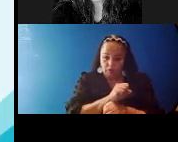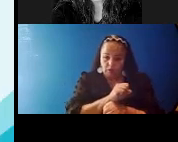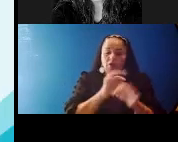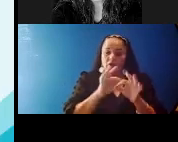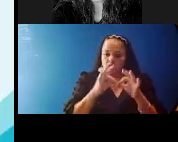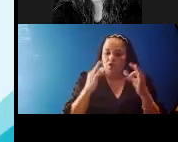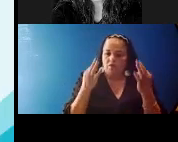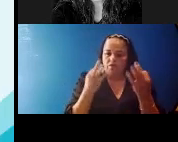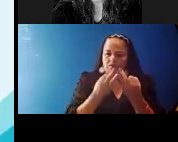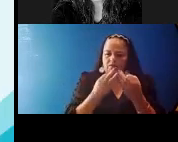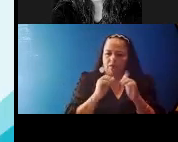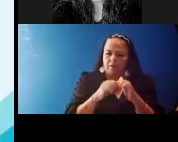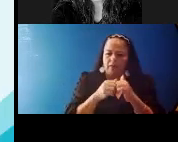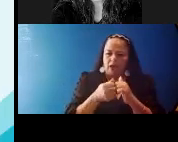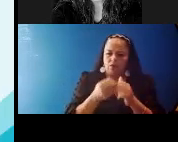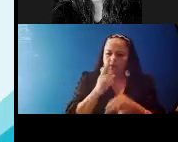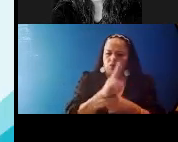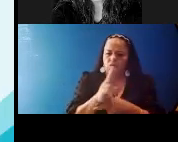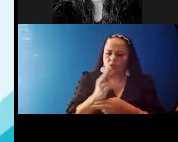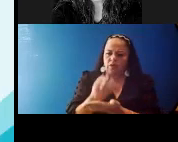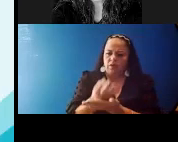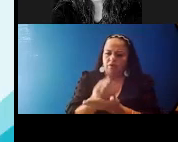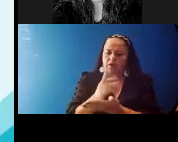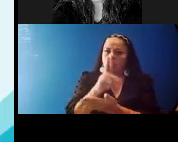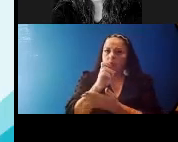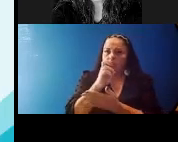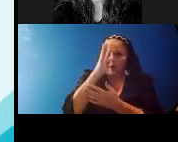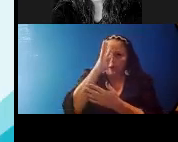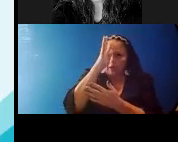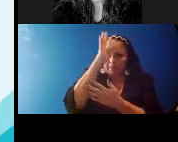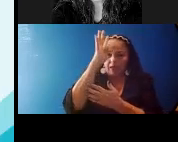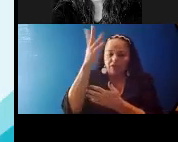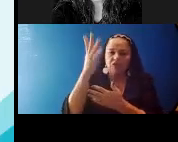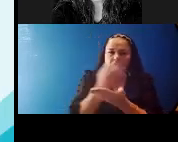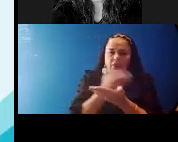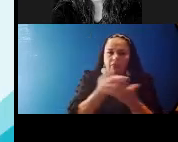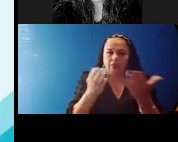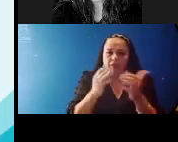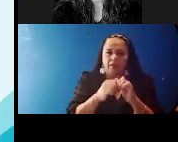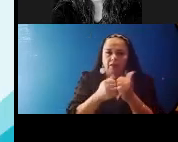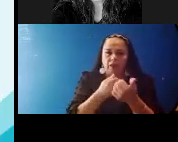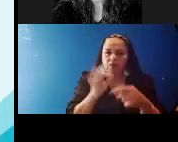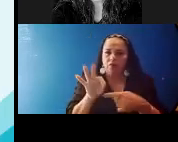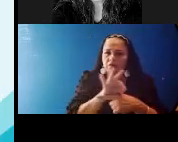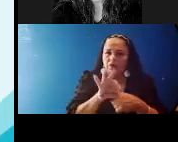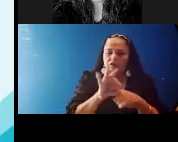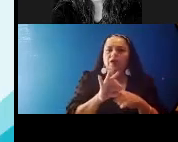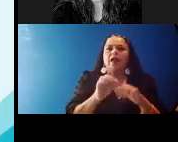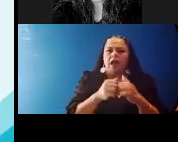you using these funds differently and trying to reimagine systems and how the child welfare system will function, period, and doing that